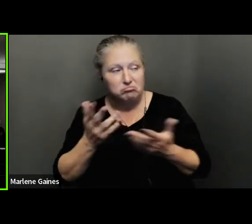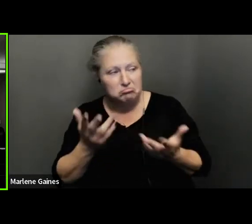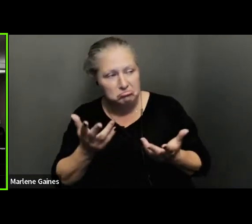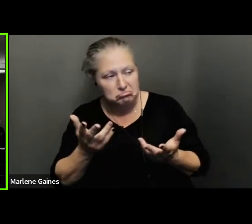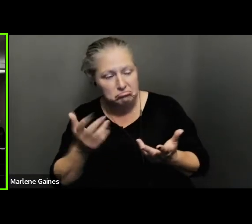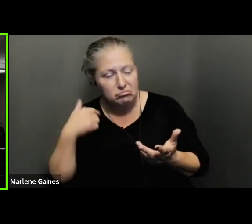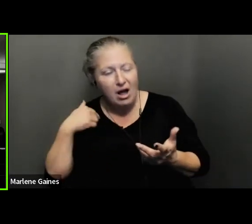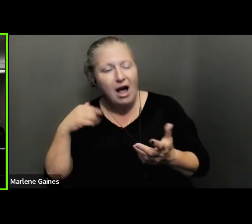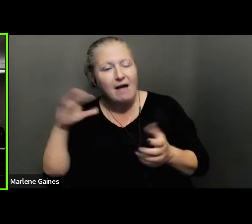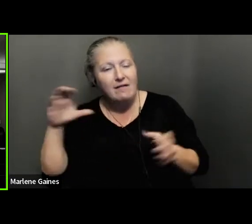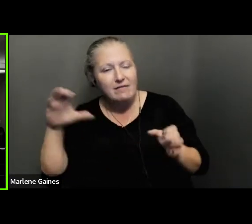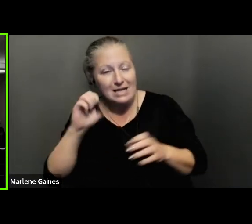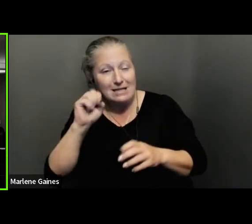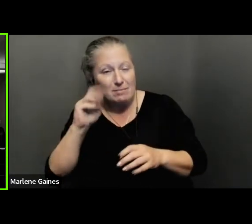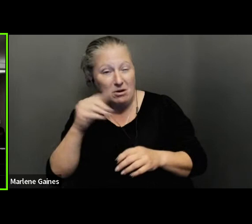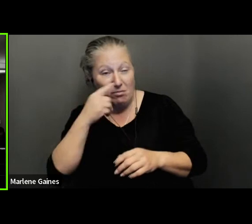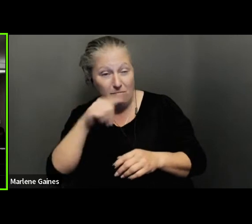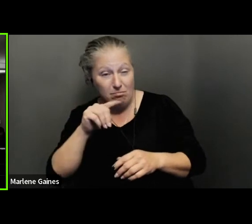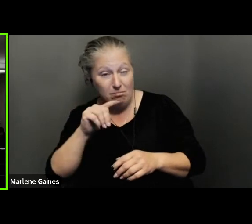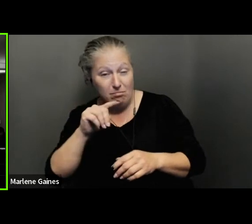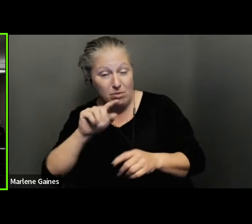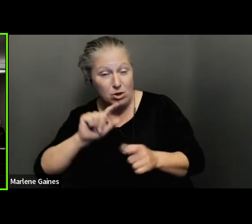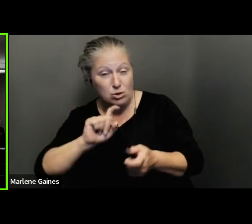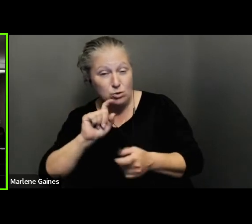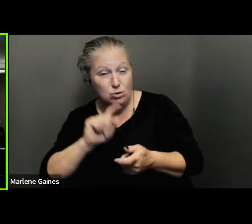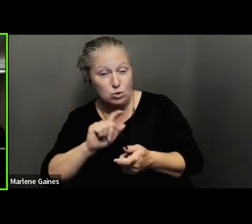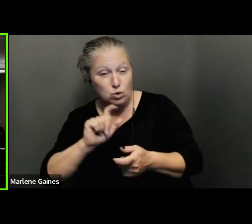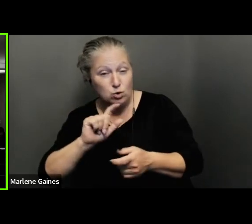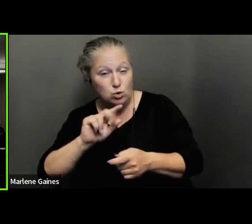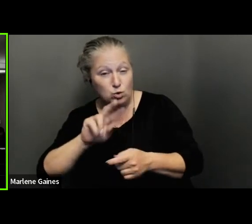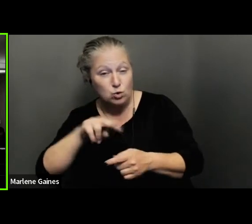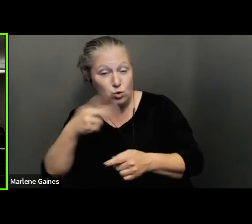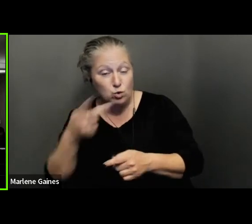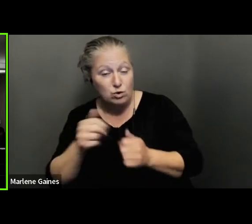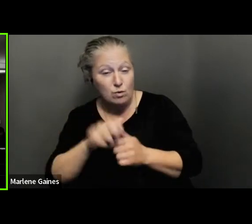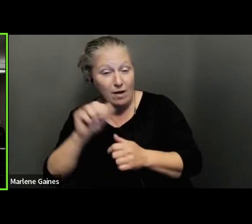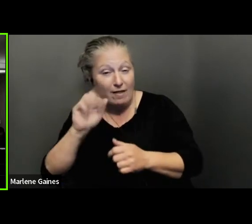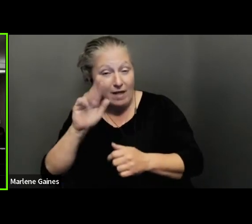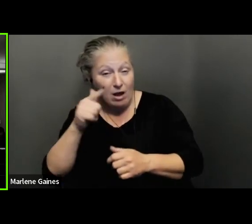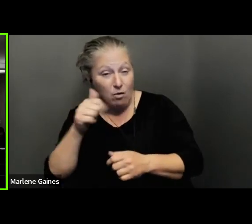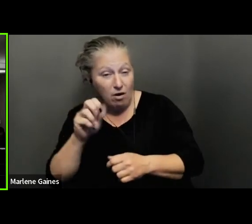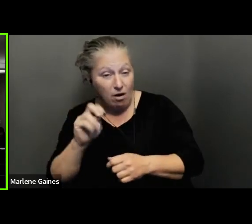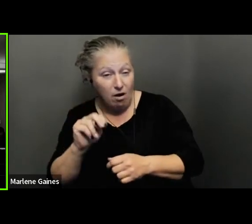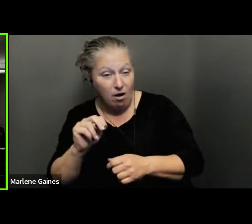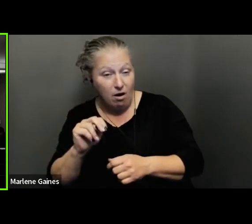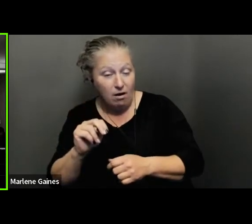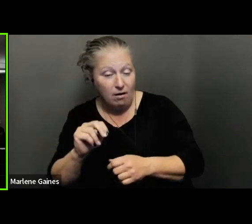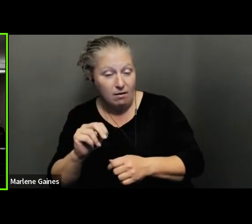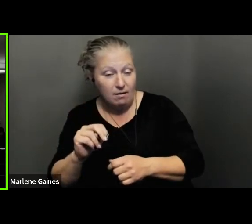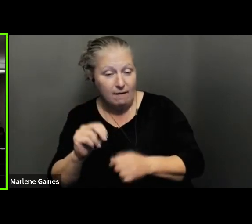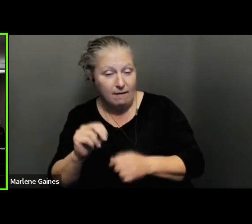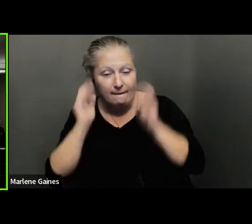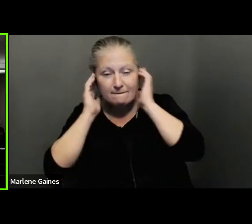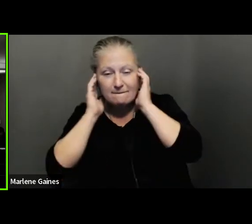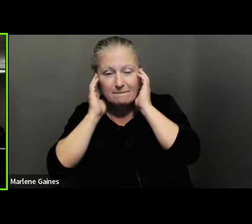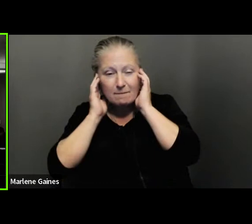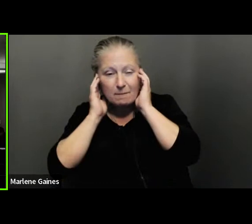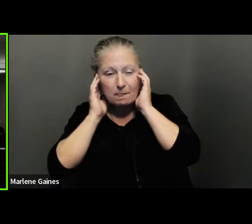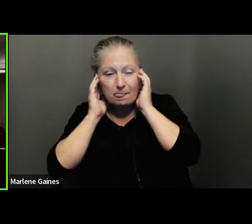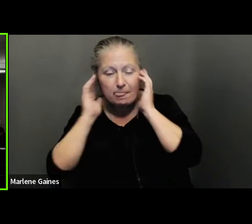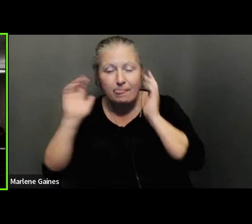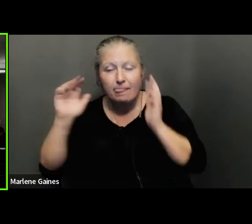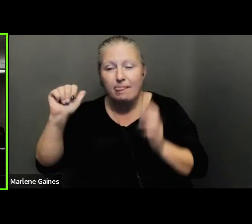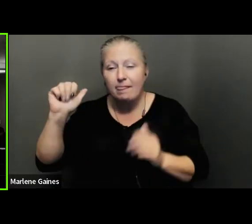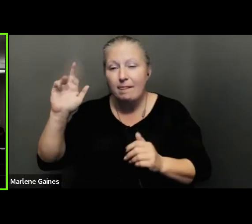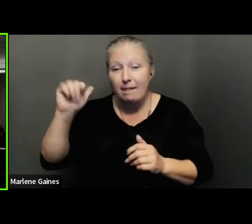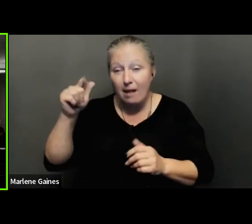I've done some of it. Could I switch that with Hillsdale or with Aragon? Yeah, you Can cool we with switch? that? So can you do